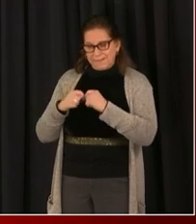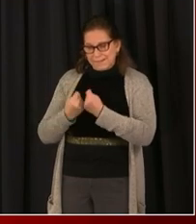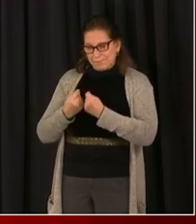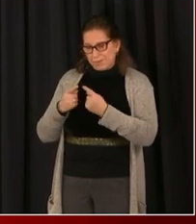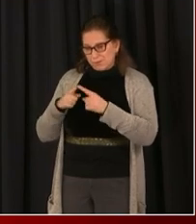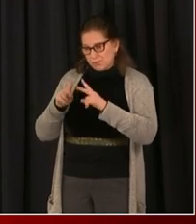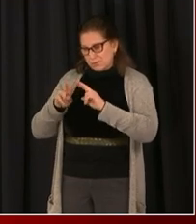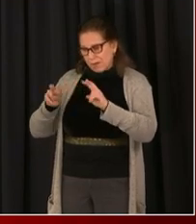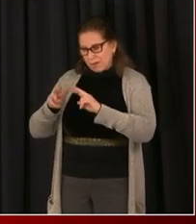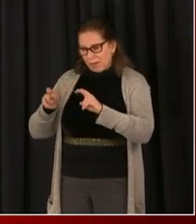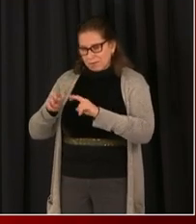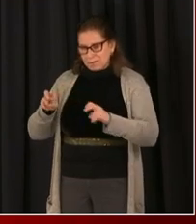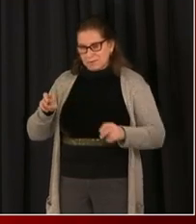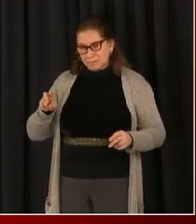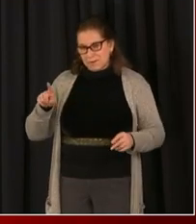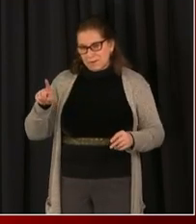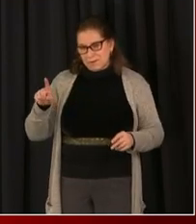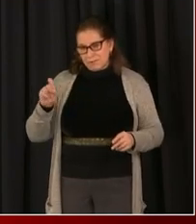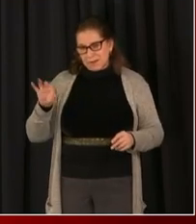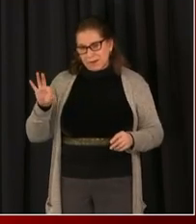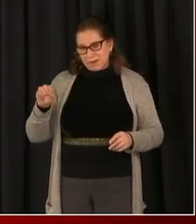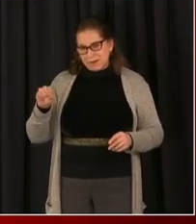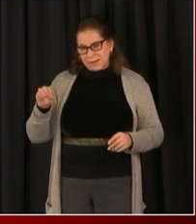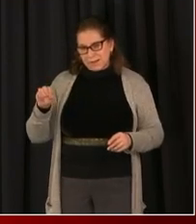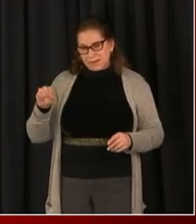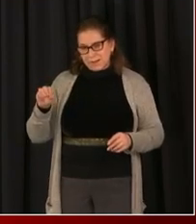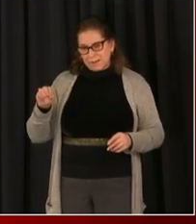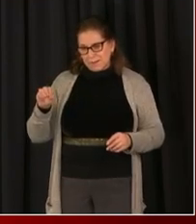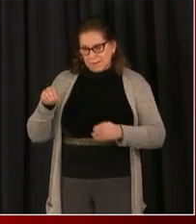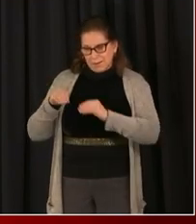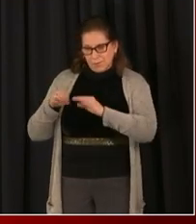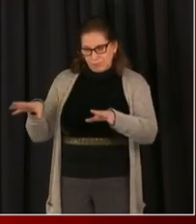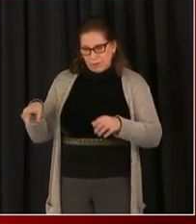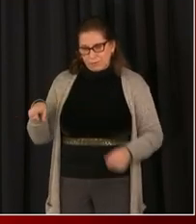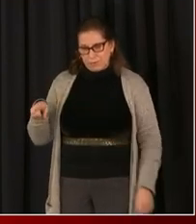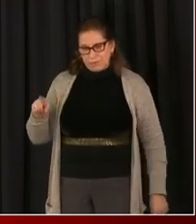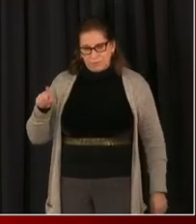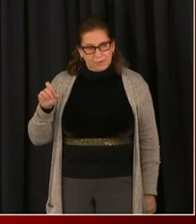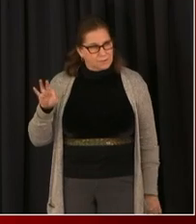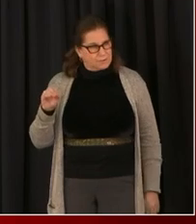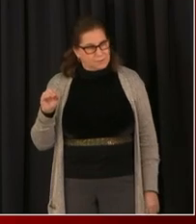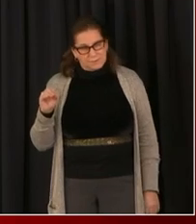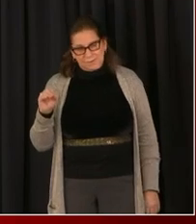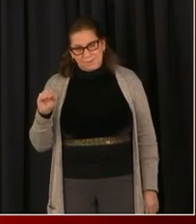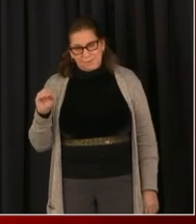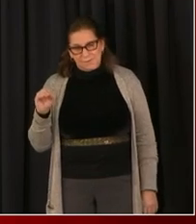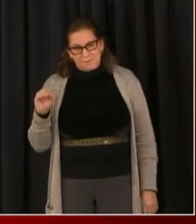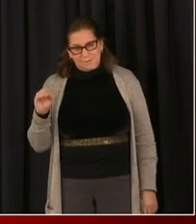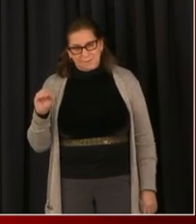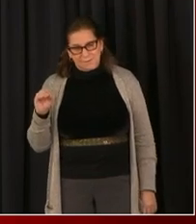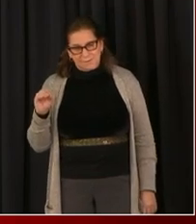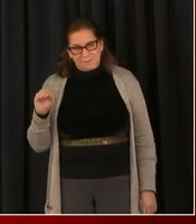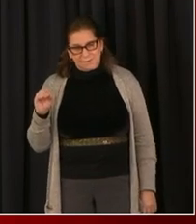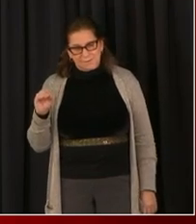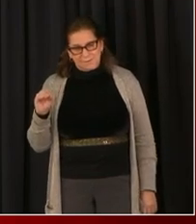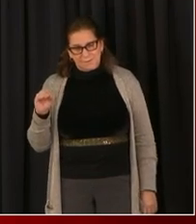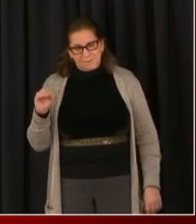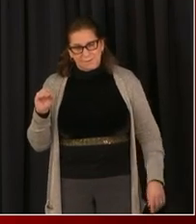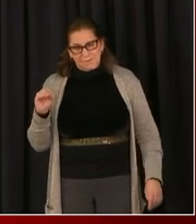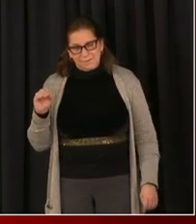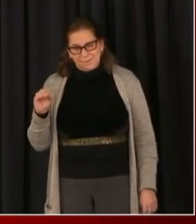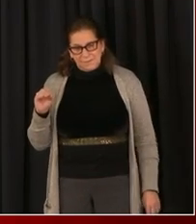see 190 outbreaks that we've reported, we've had nearly 1,500 consultations that have come in